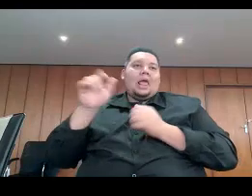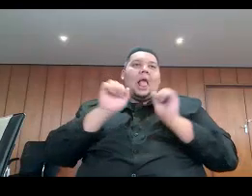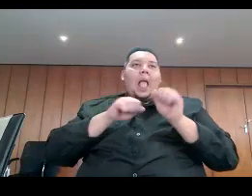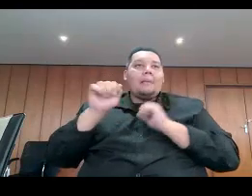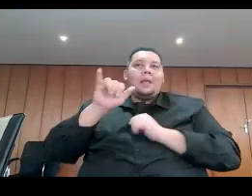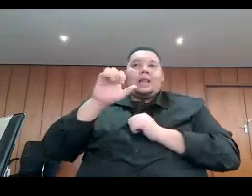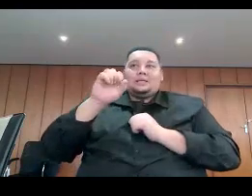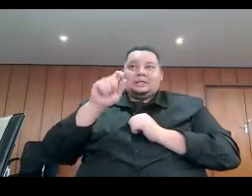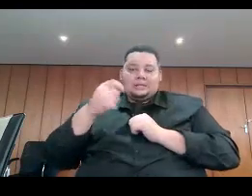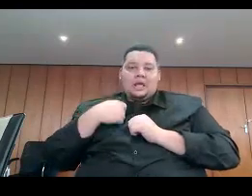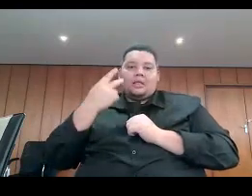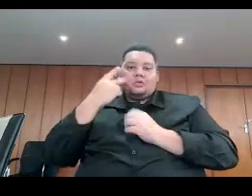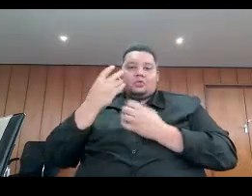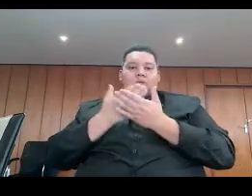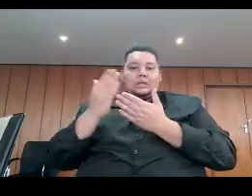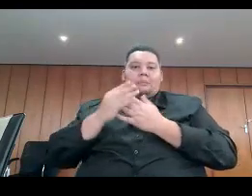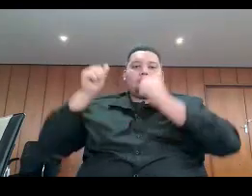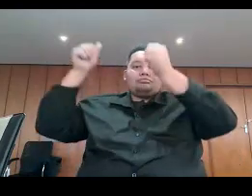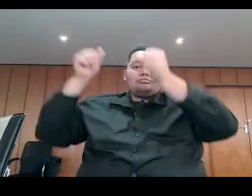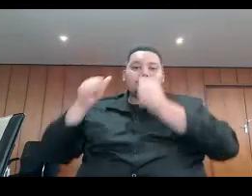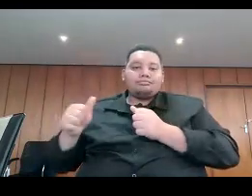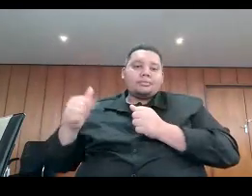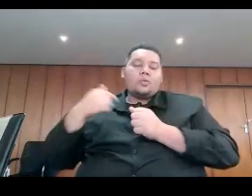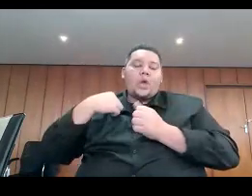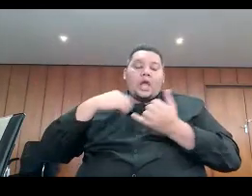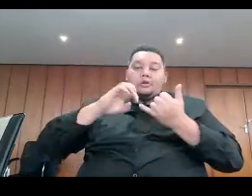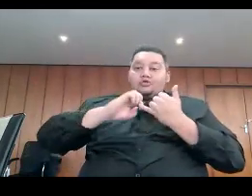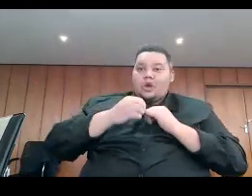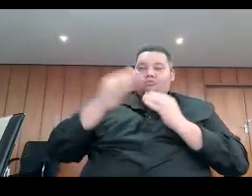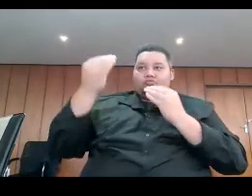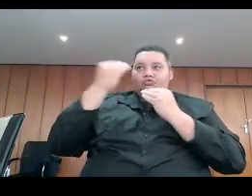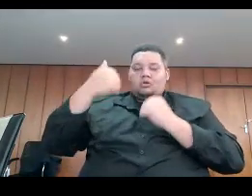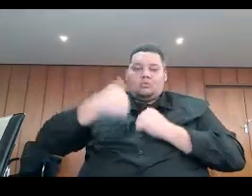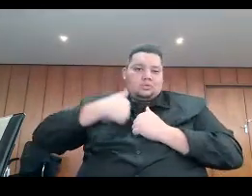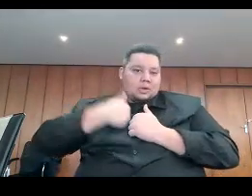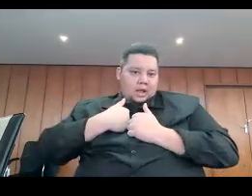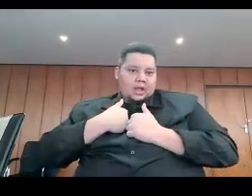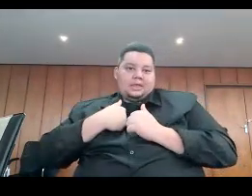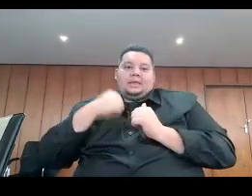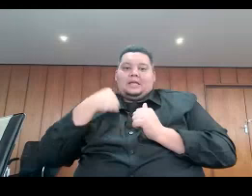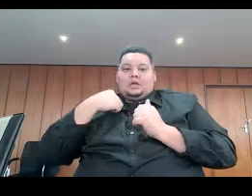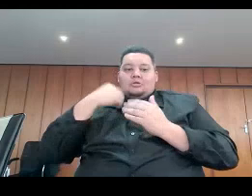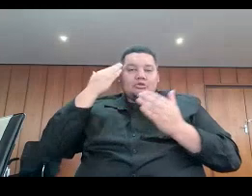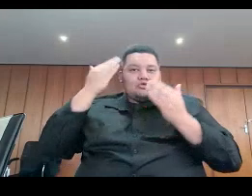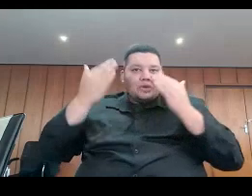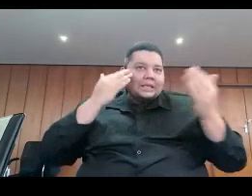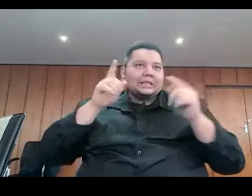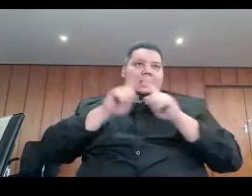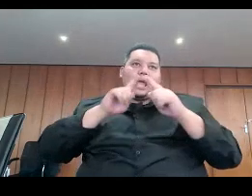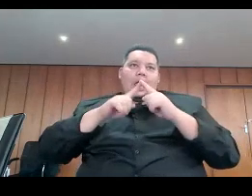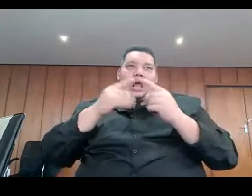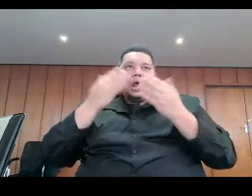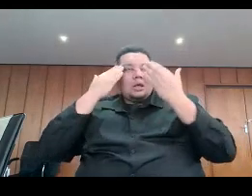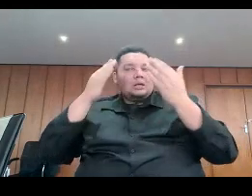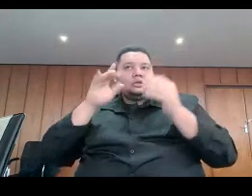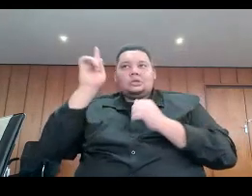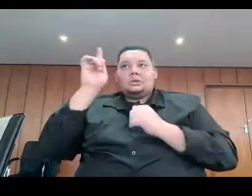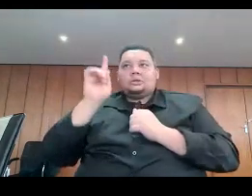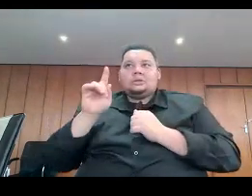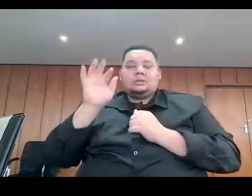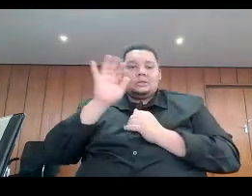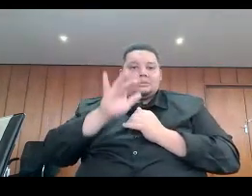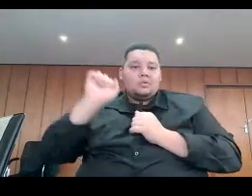the placards around here. We have tried to teach ourselves at least greeting and telling spelling out